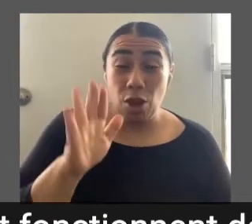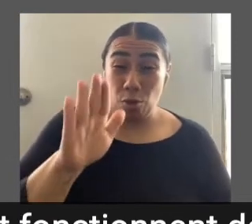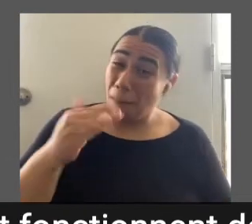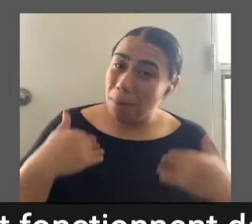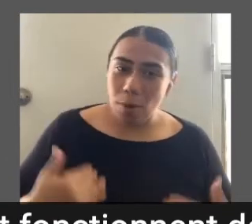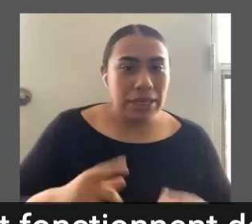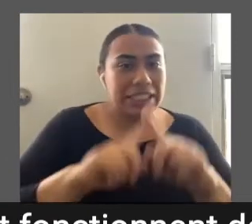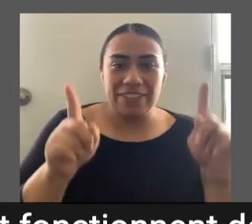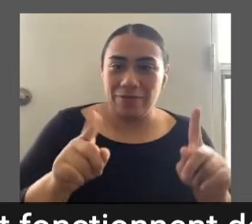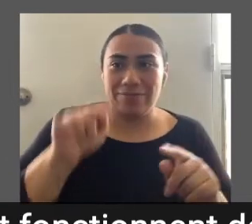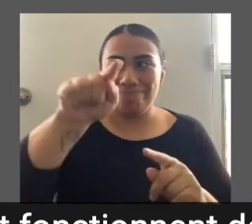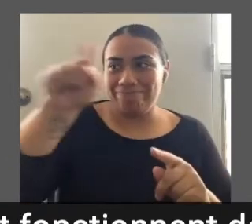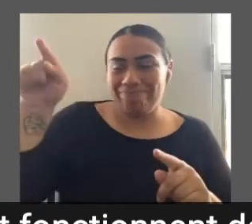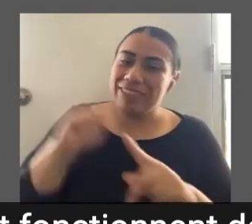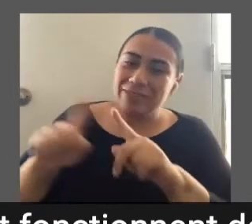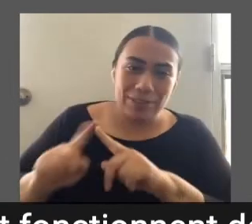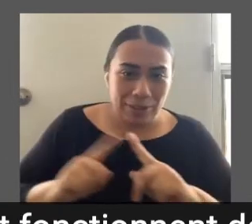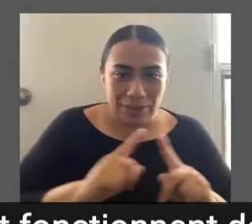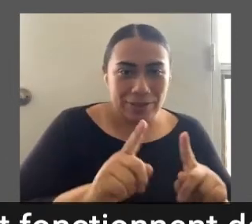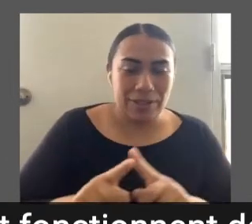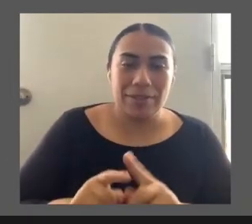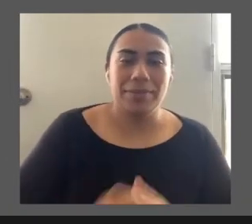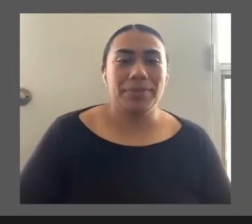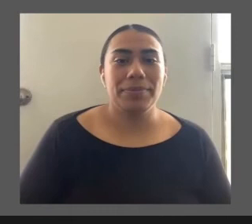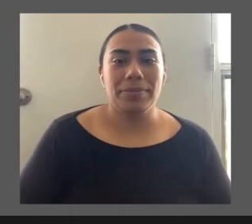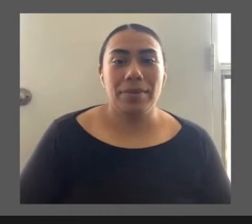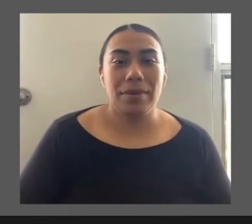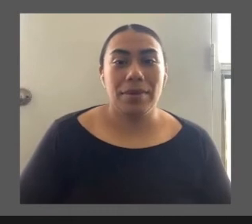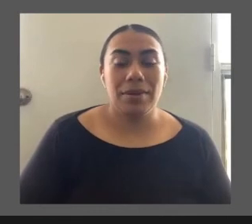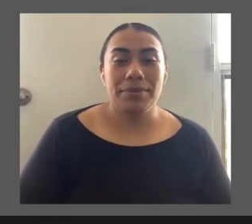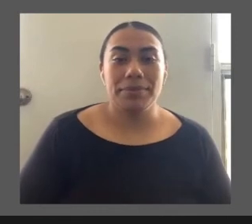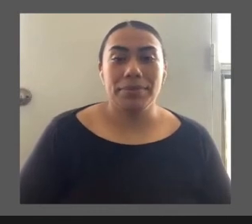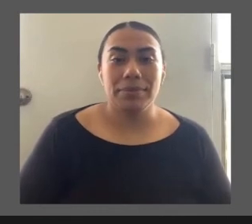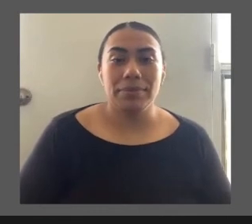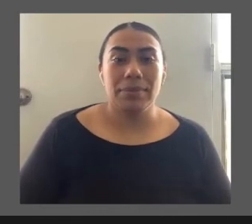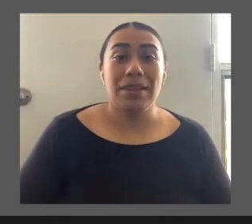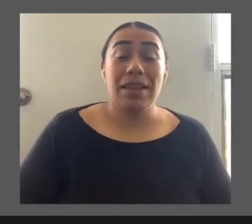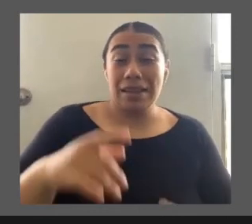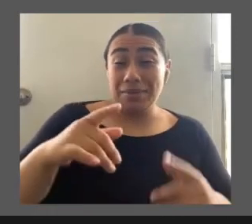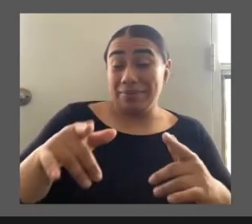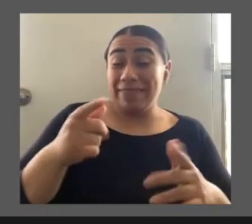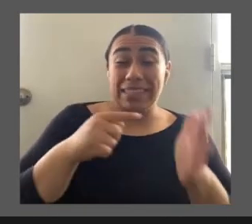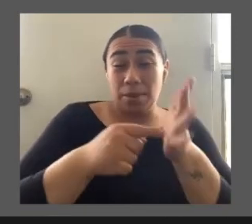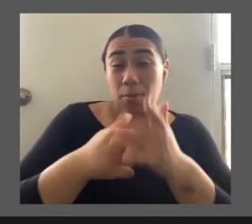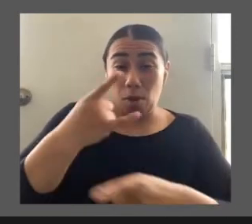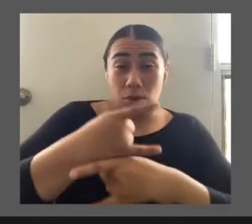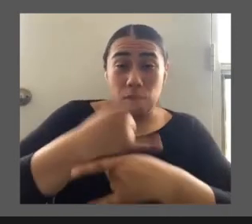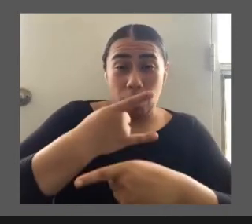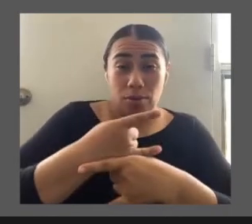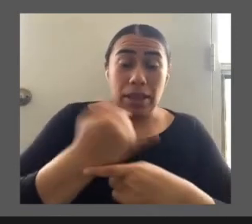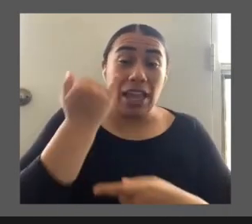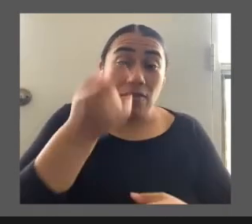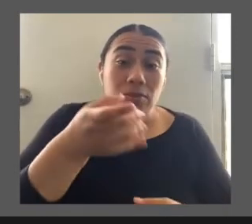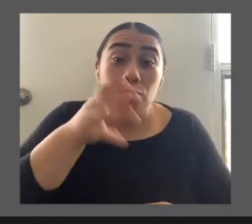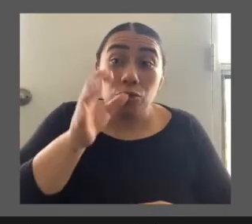are water-soluble and works similarly to how alcohol is absorbed in our bodies. This is why it has